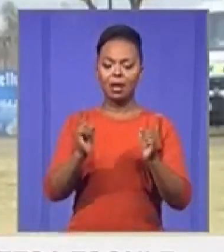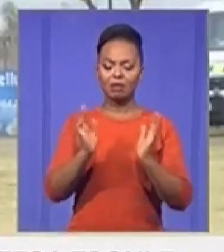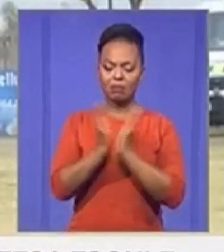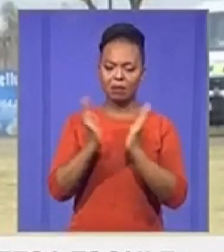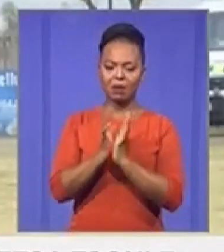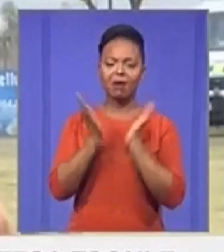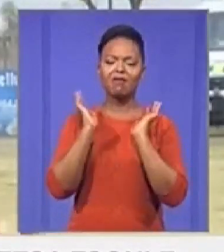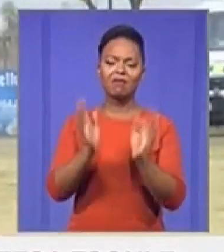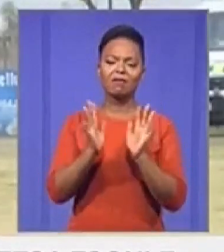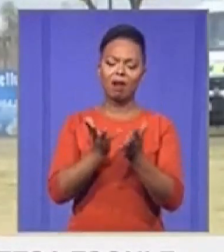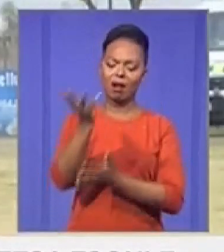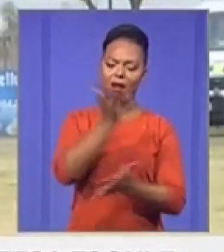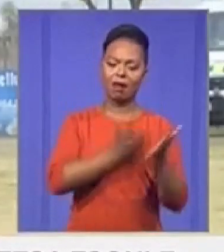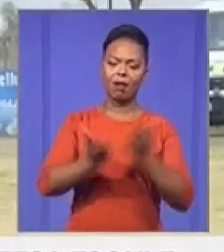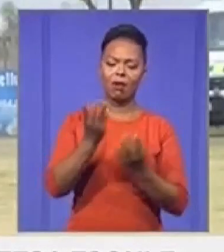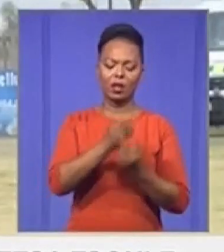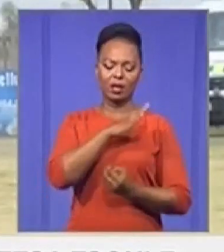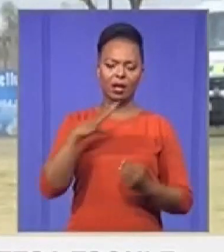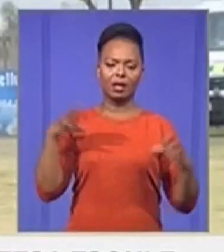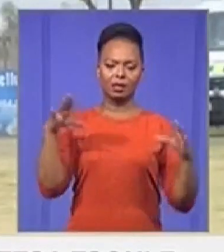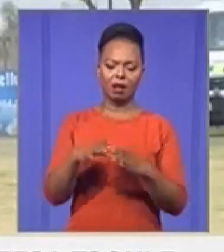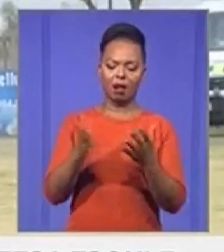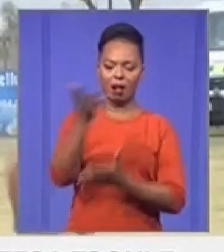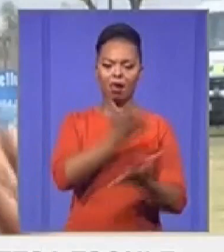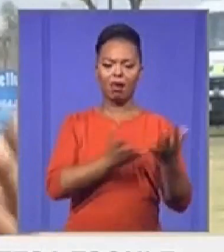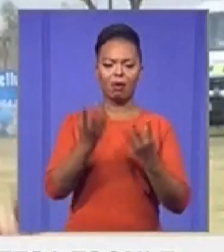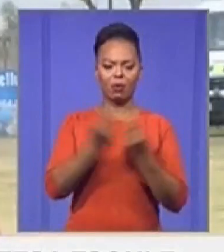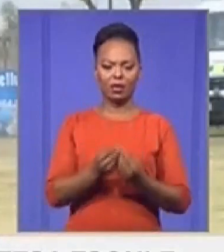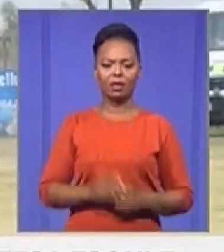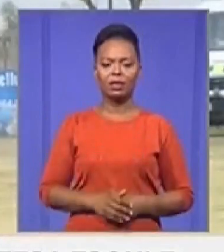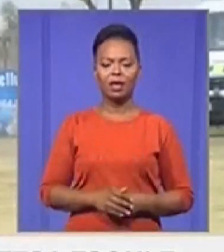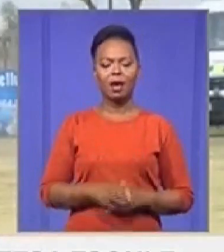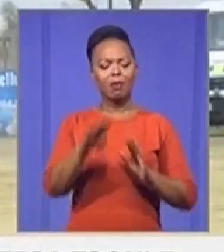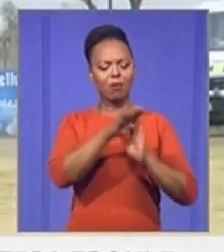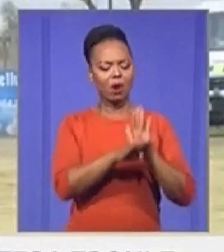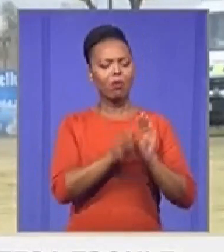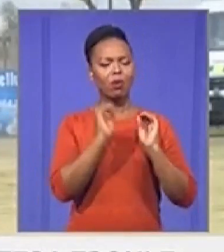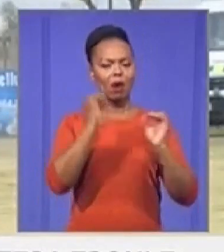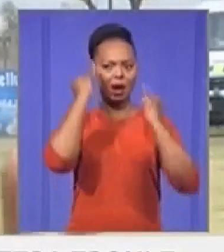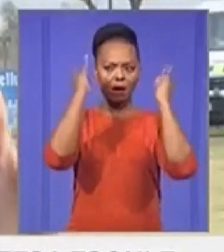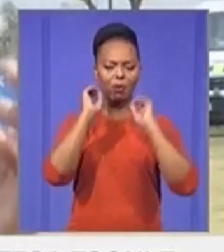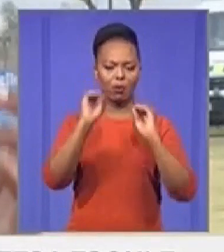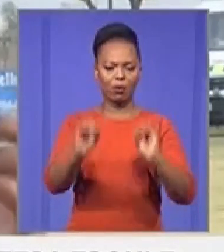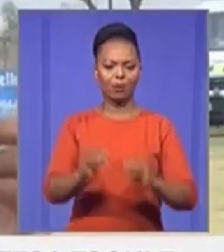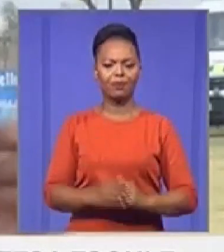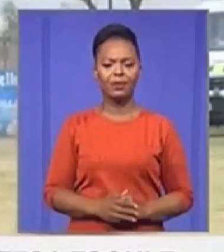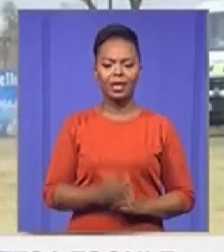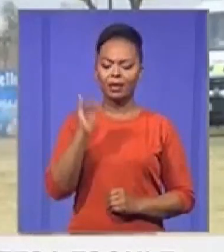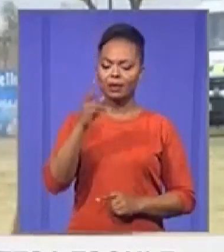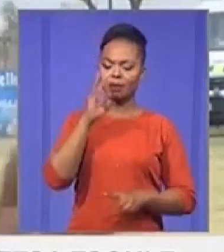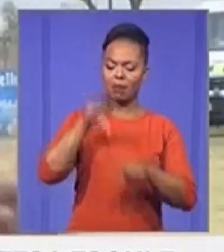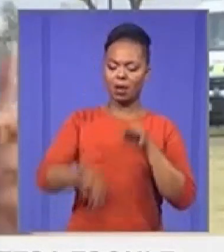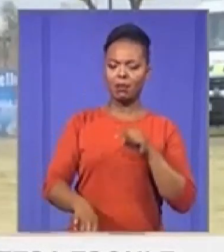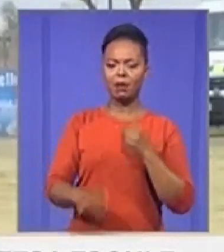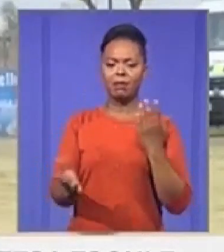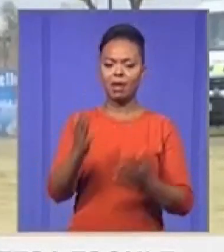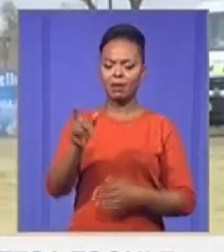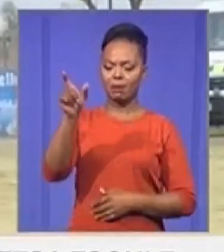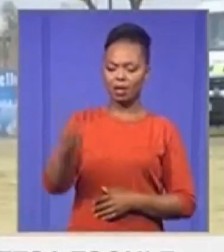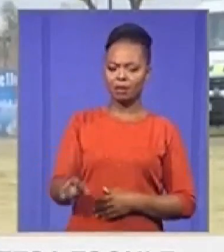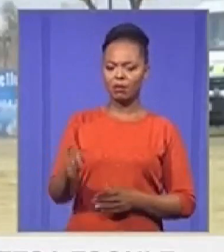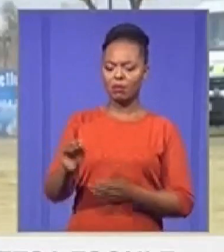re buisana makhansela ra kopane le bona buisana go tlatlamano ha ile gore re bona o mong a